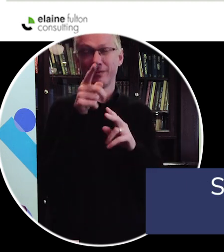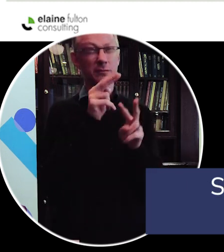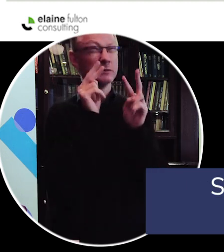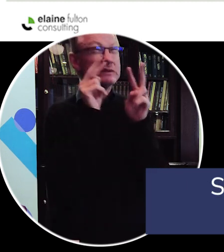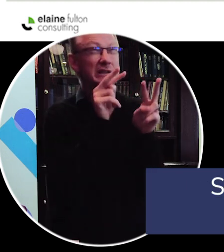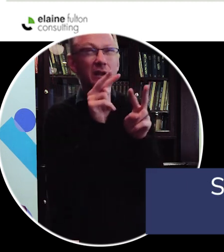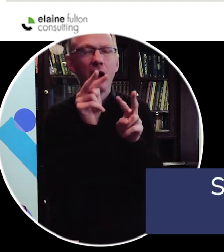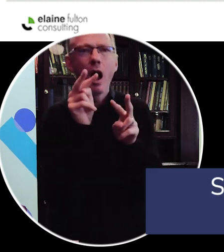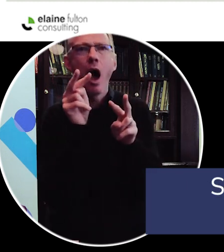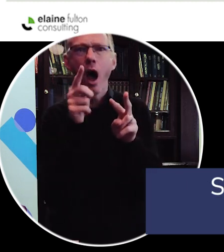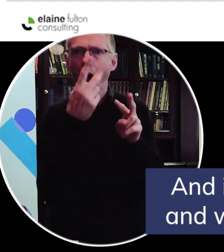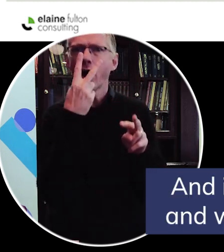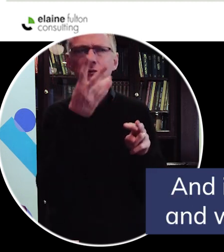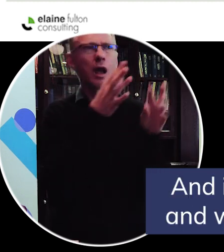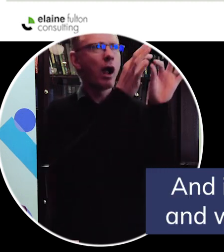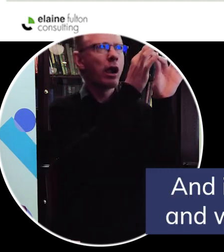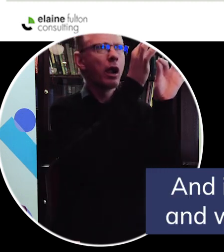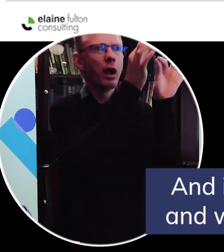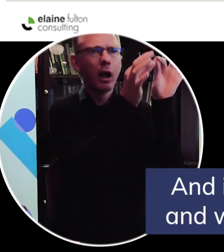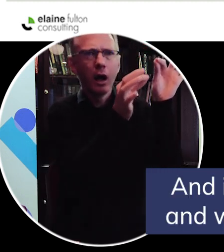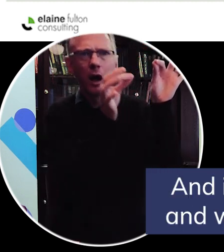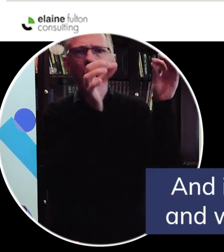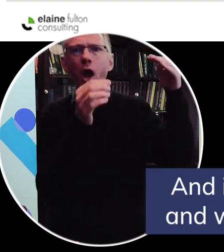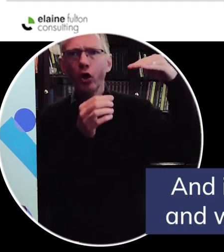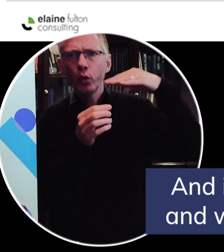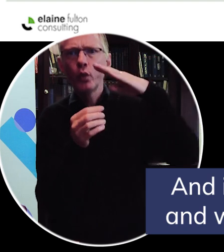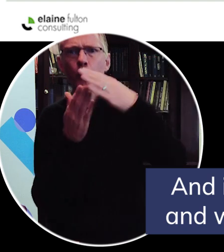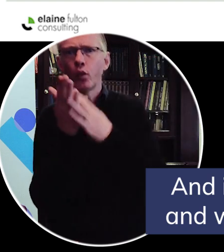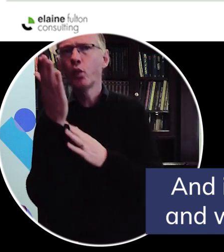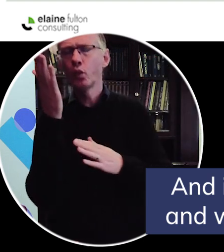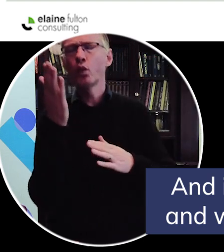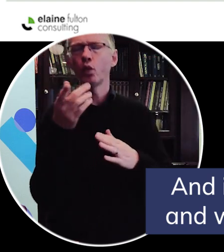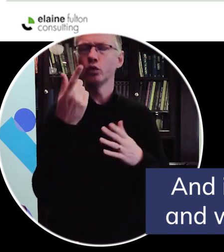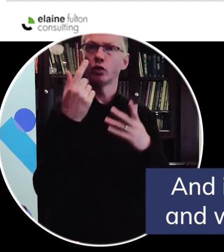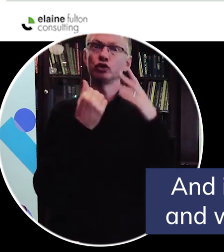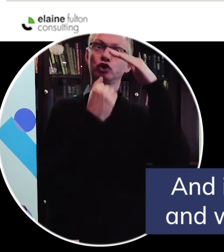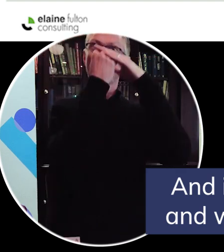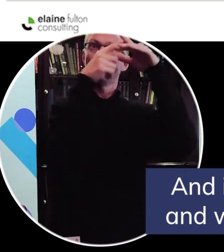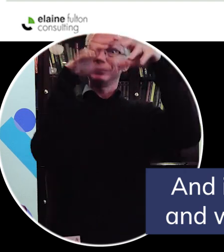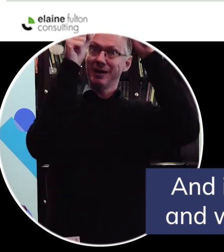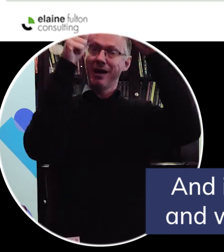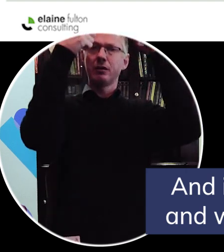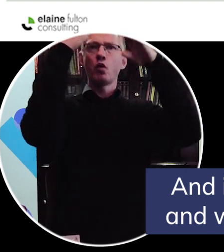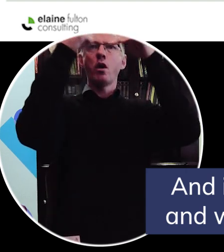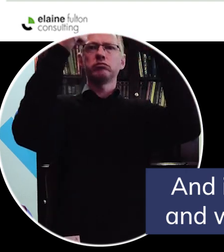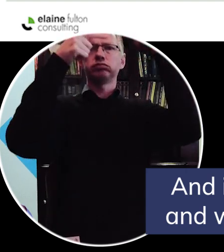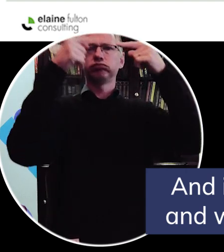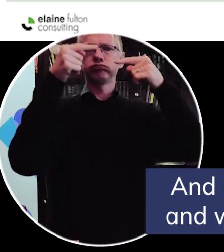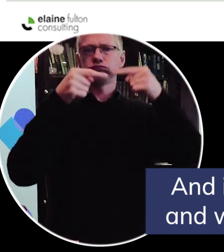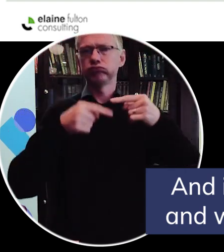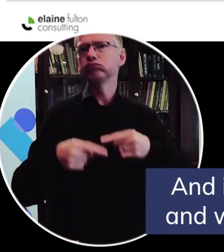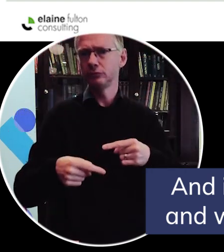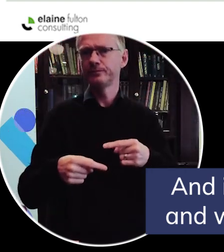those threads going through. And in particular, the worked examples start at the top and work their way down from the